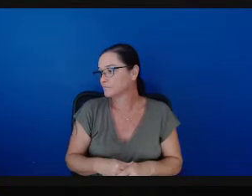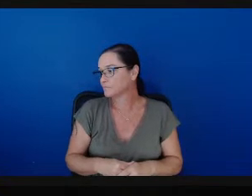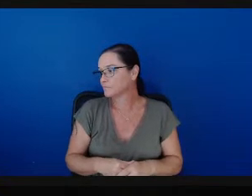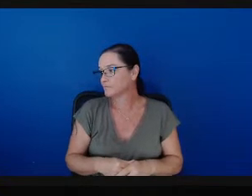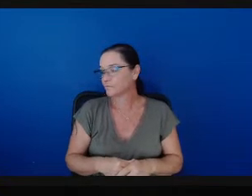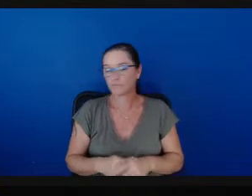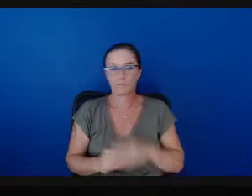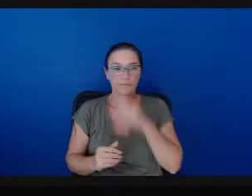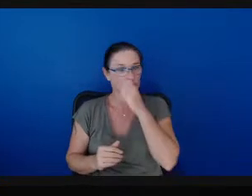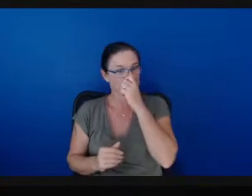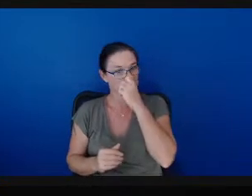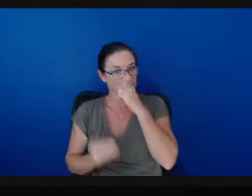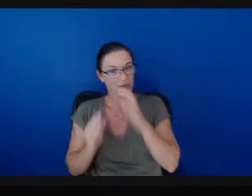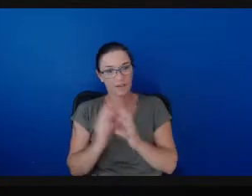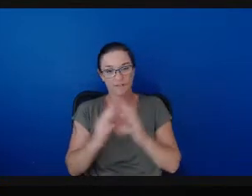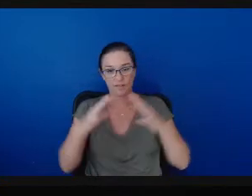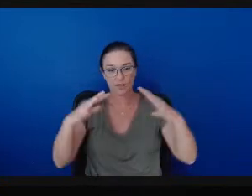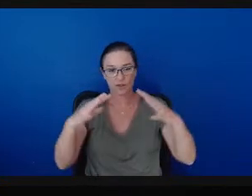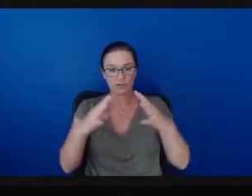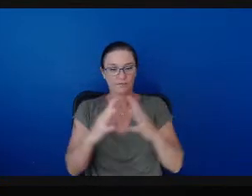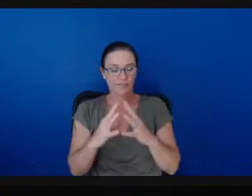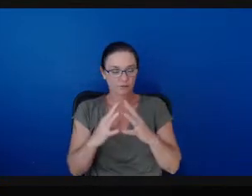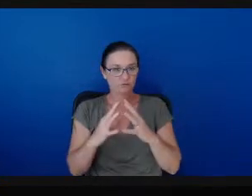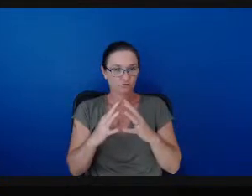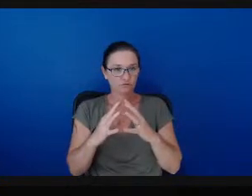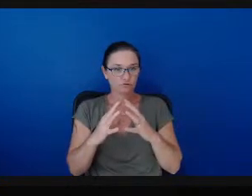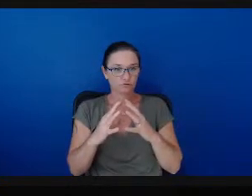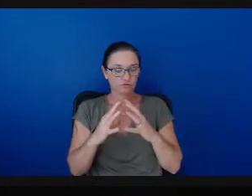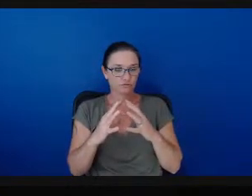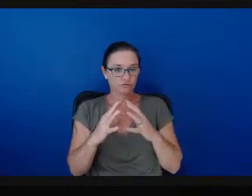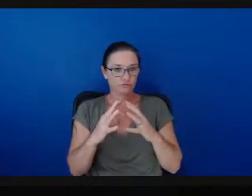Inflation deflation is something that's not been